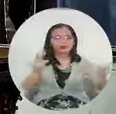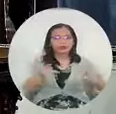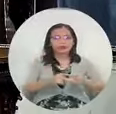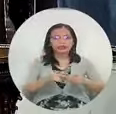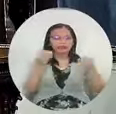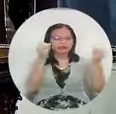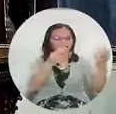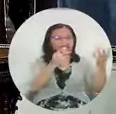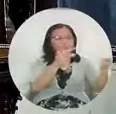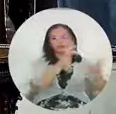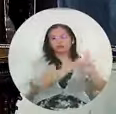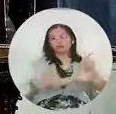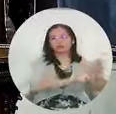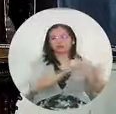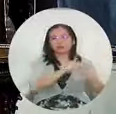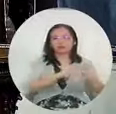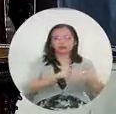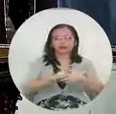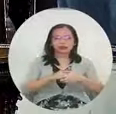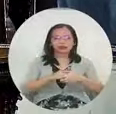coming. Nya kini kay